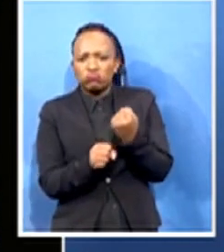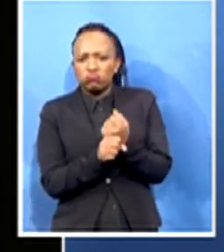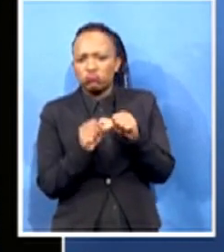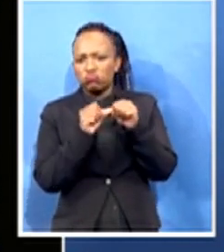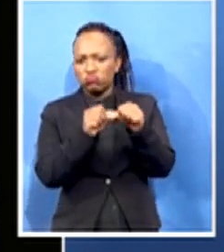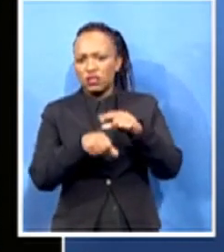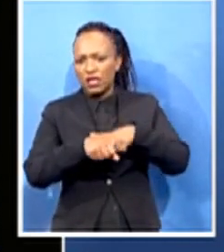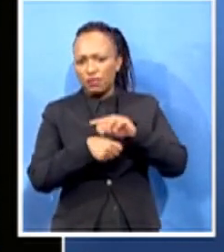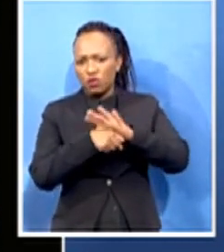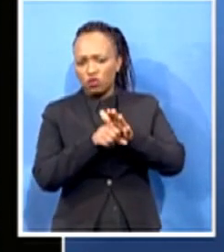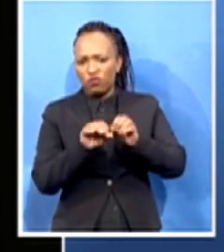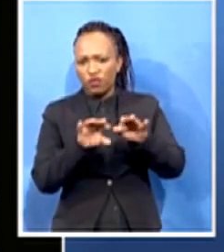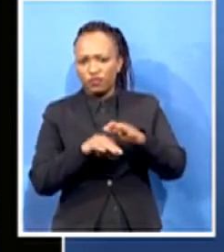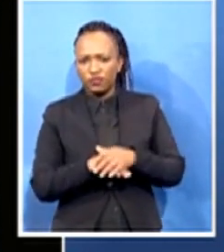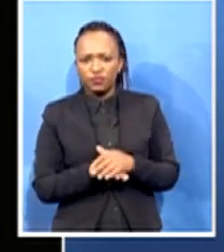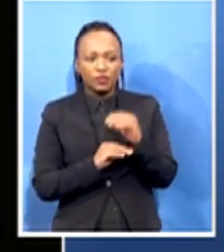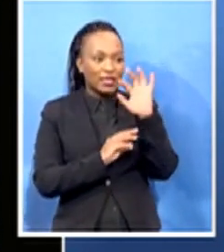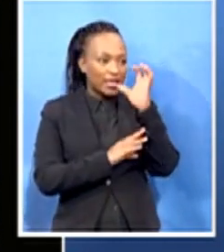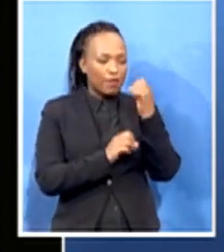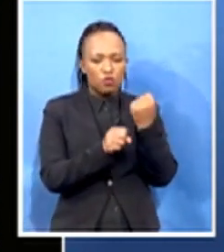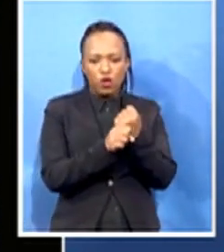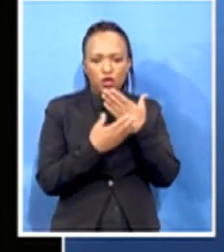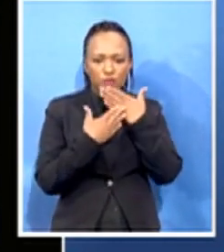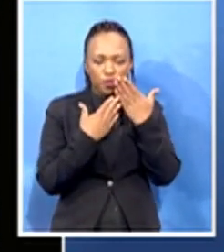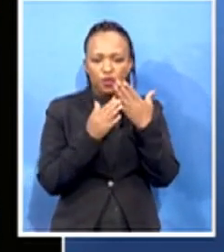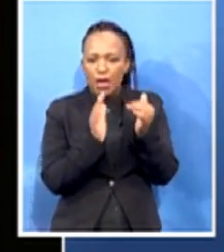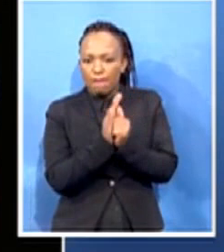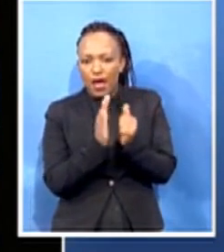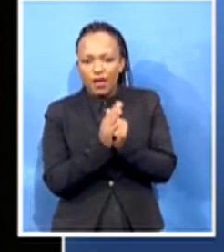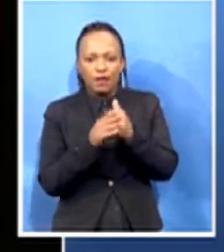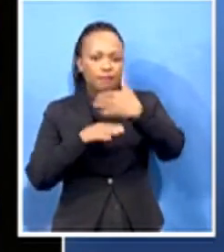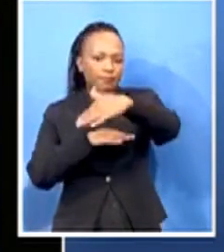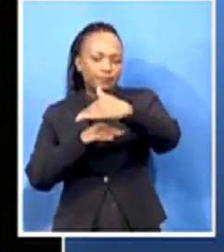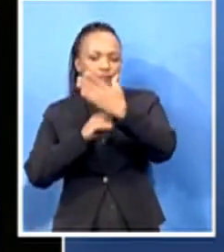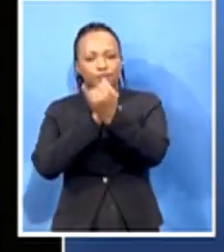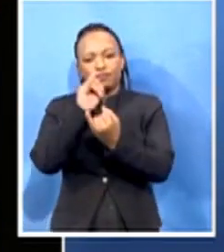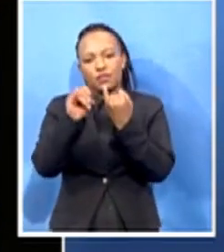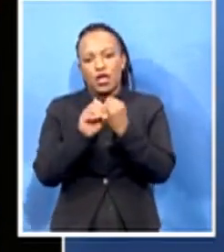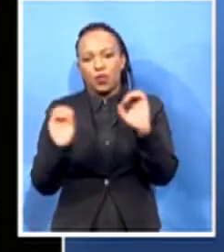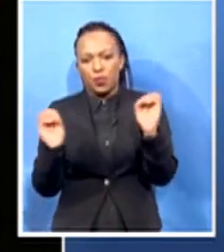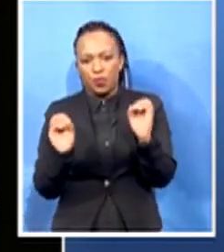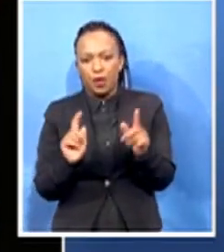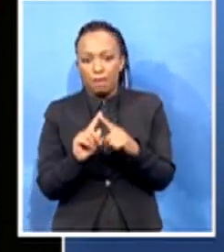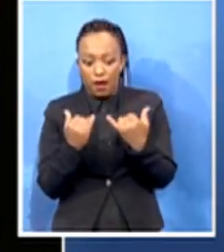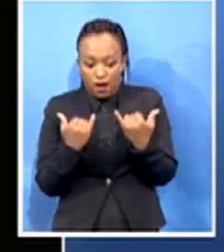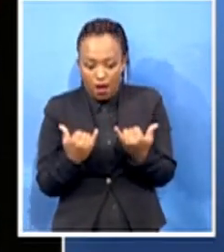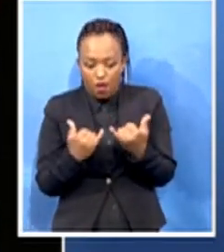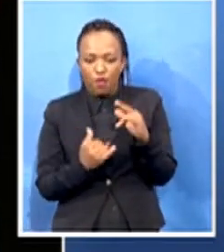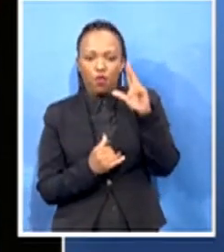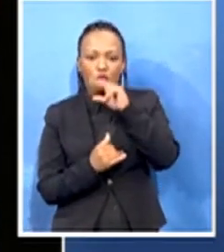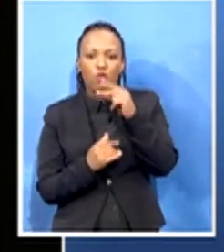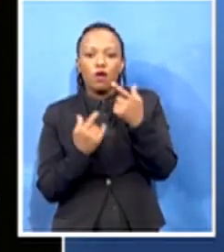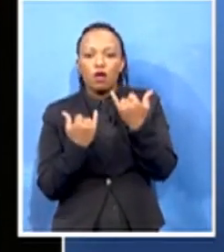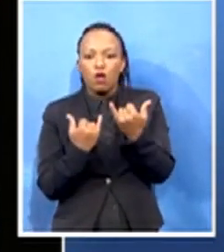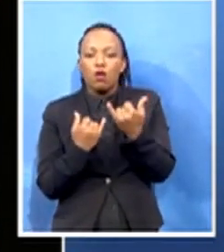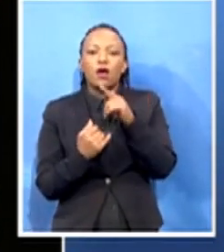working. The market outside was not there. But as we speak today, I'm telling you that